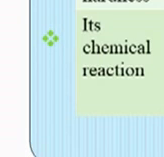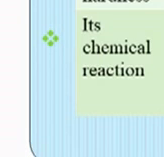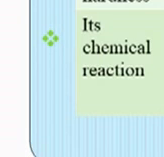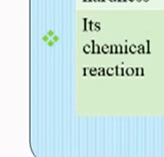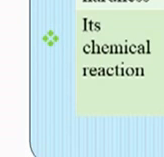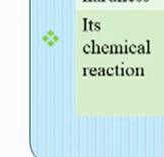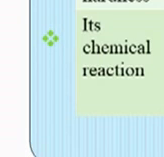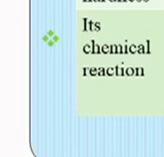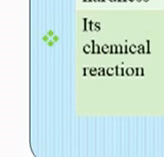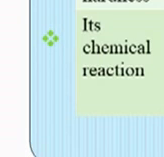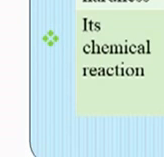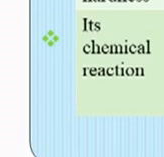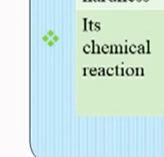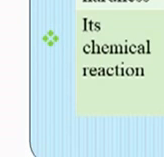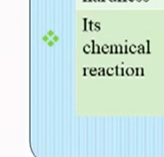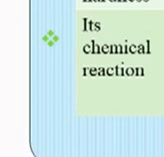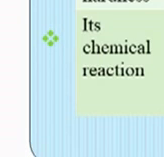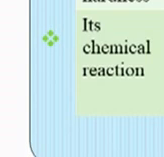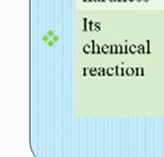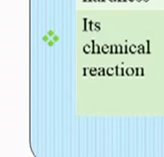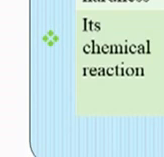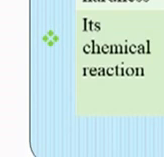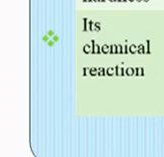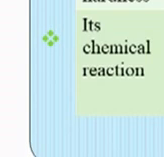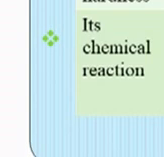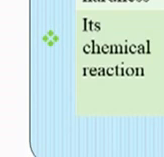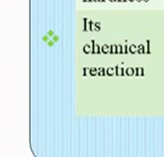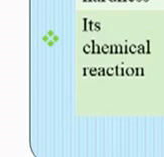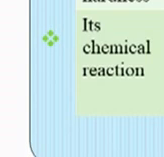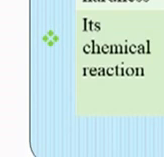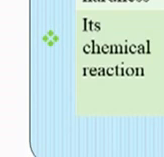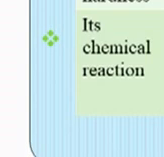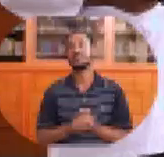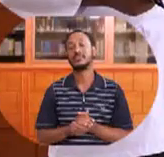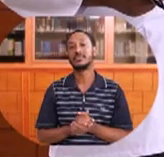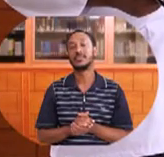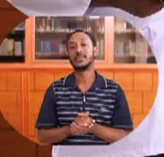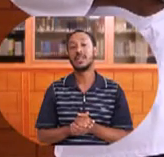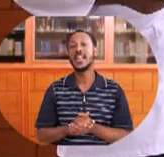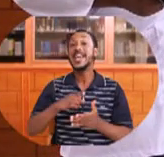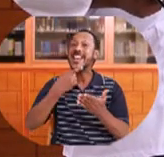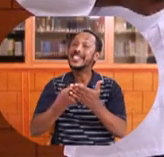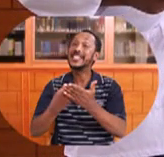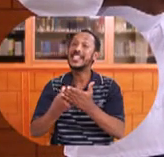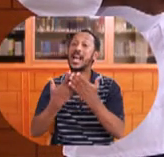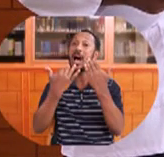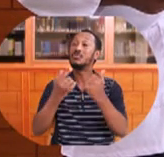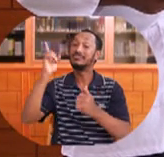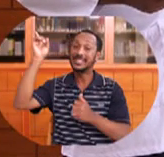sulfate. The presence of this calcium and